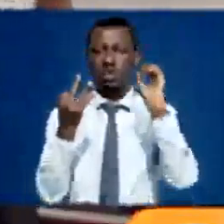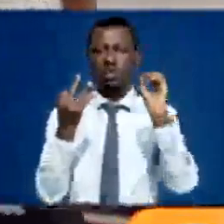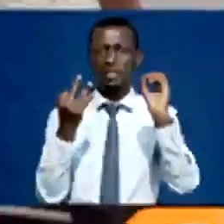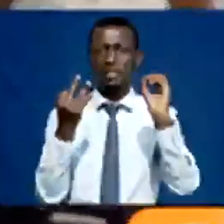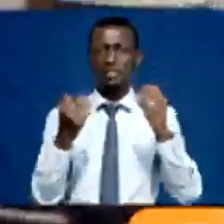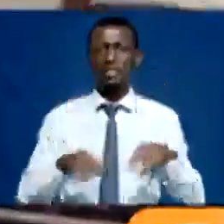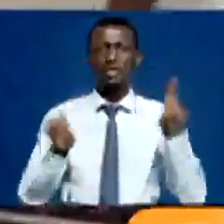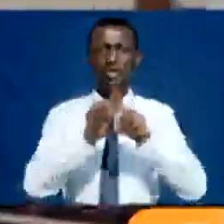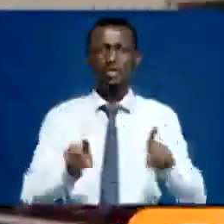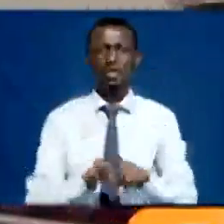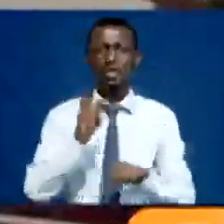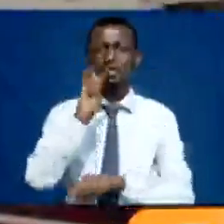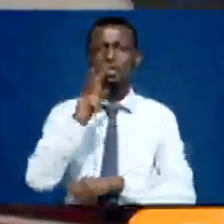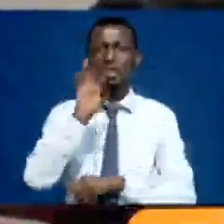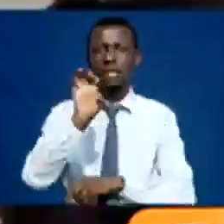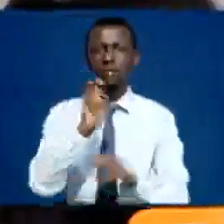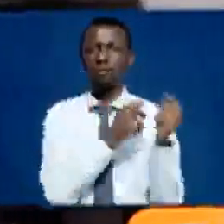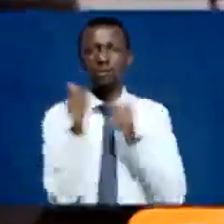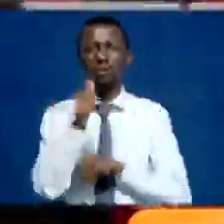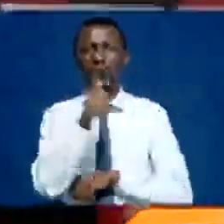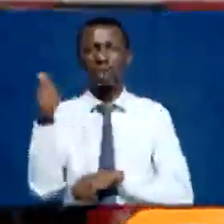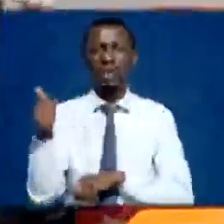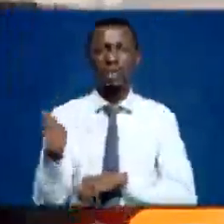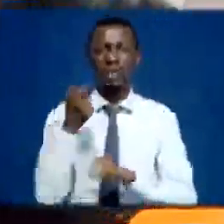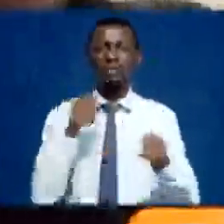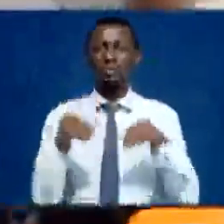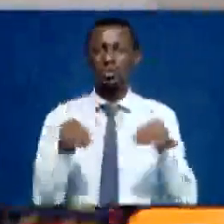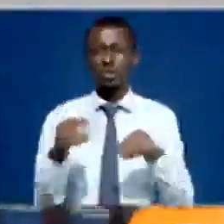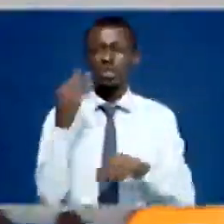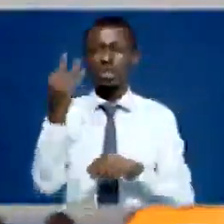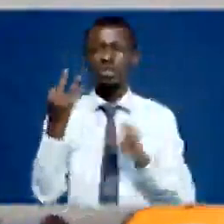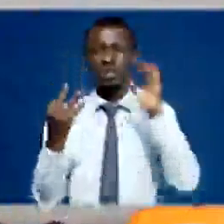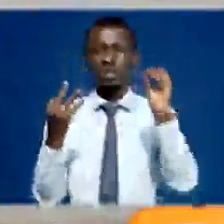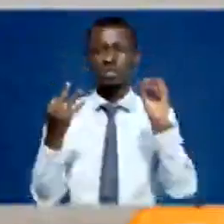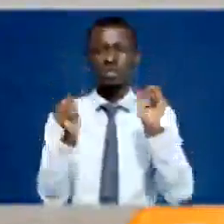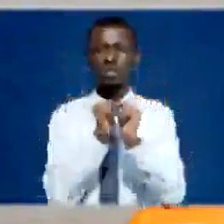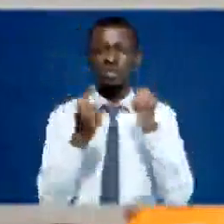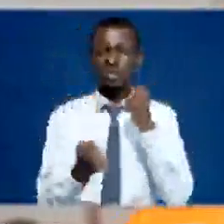of Nairobi also thrashed Abdul Mangeni of Busia 3-0. 16 bouts